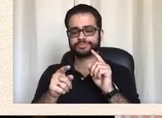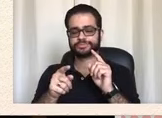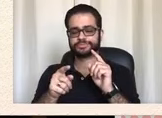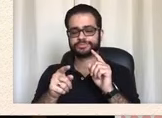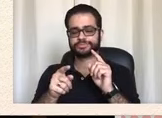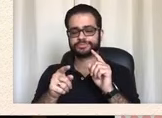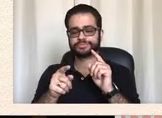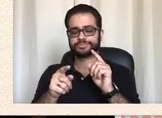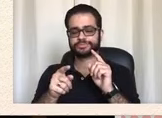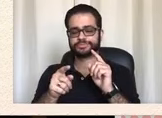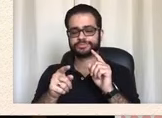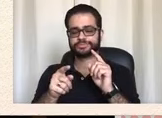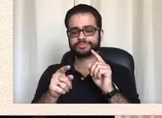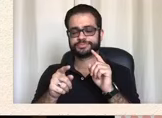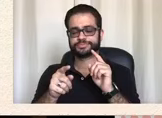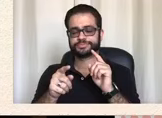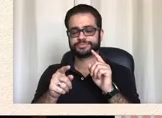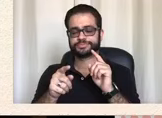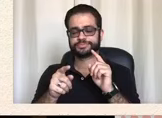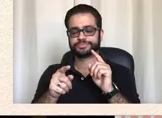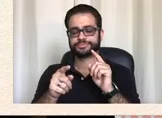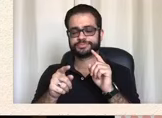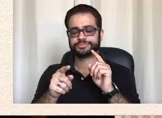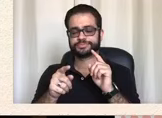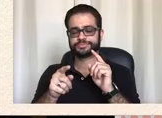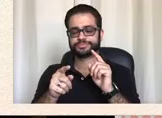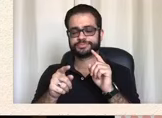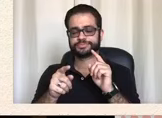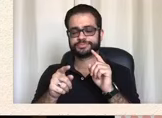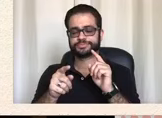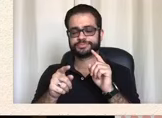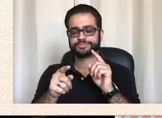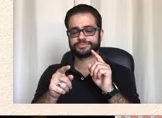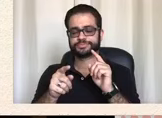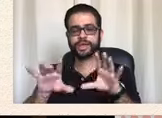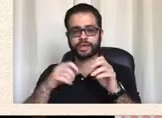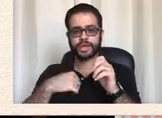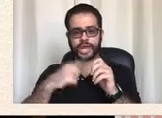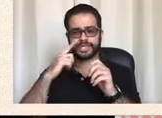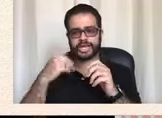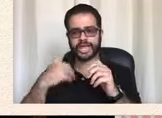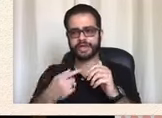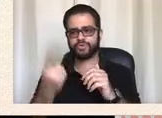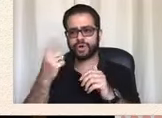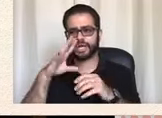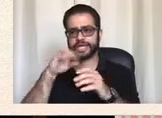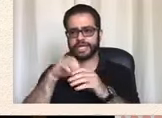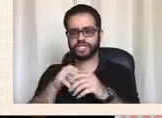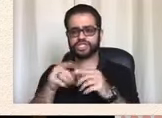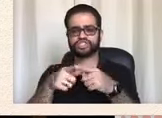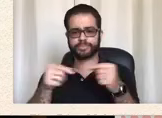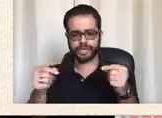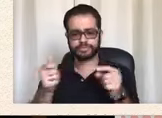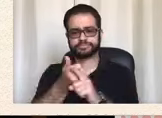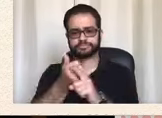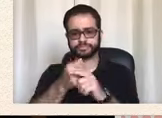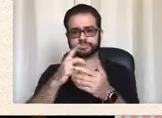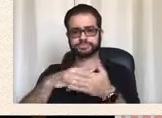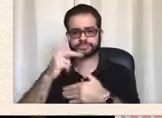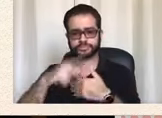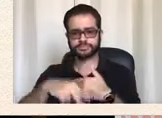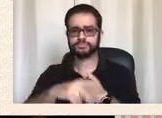Europe, Australia. I think there's one in Japan. So it is a program that really so